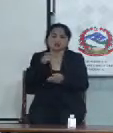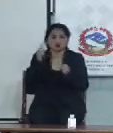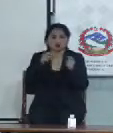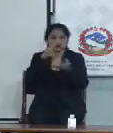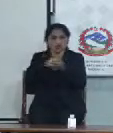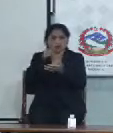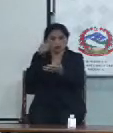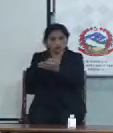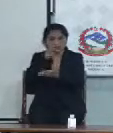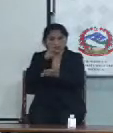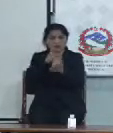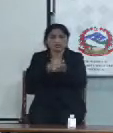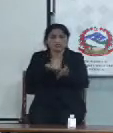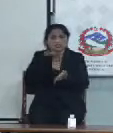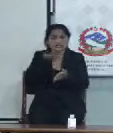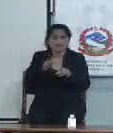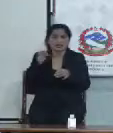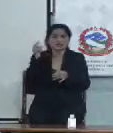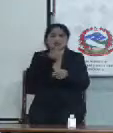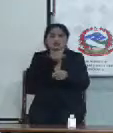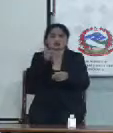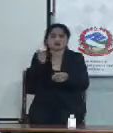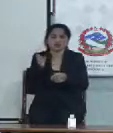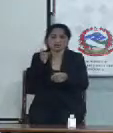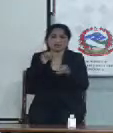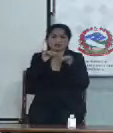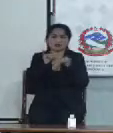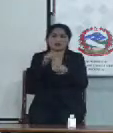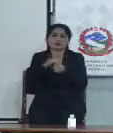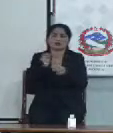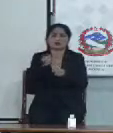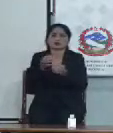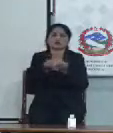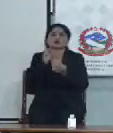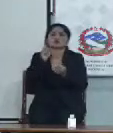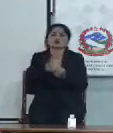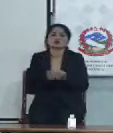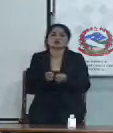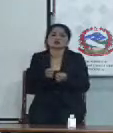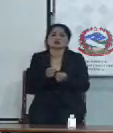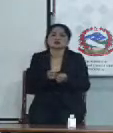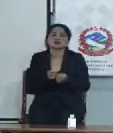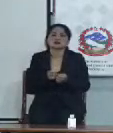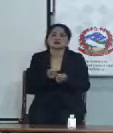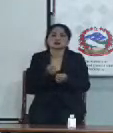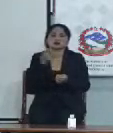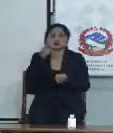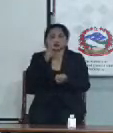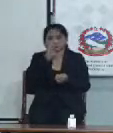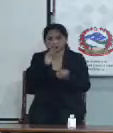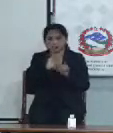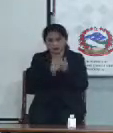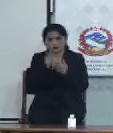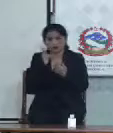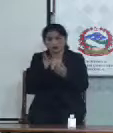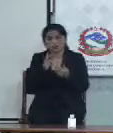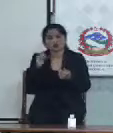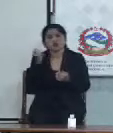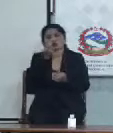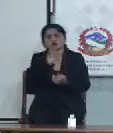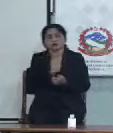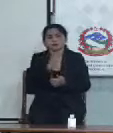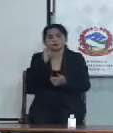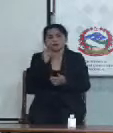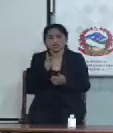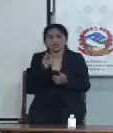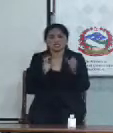need to be collected by the local municipality. It doesn't take additional cost. What will happen is, because there are